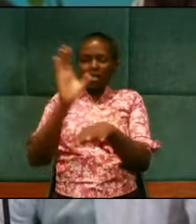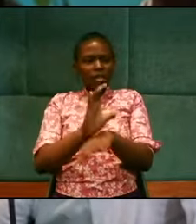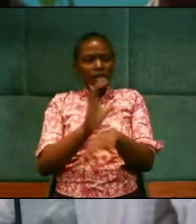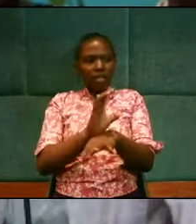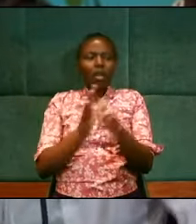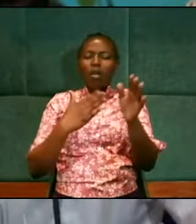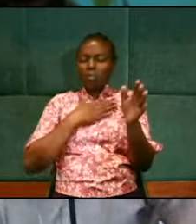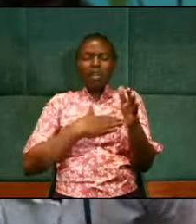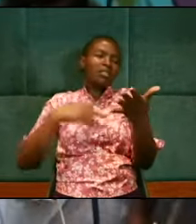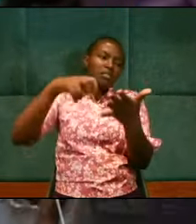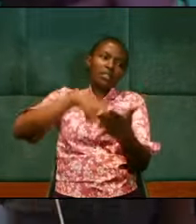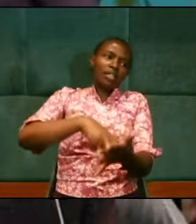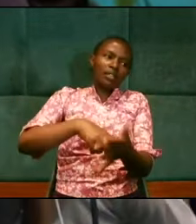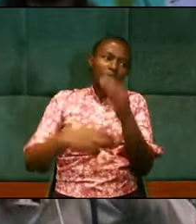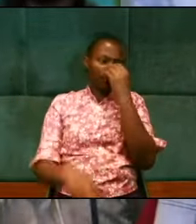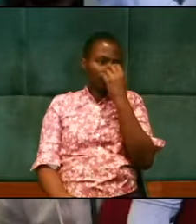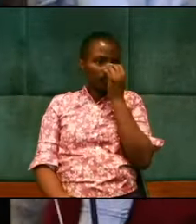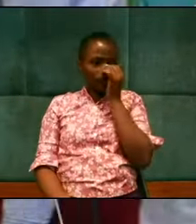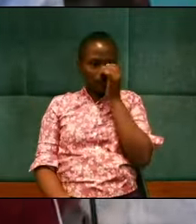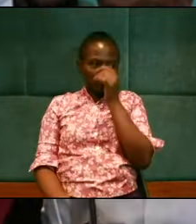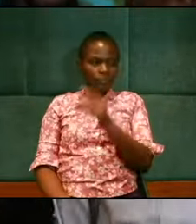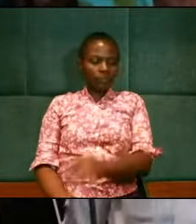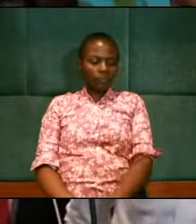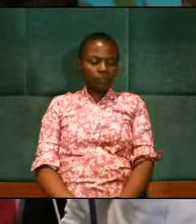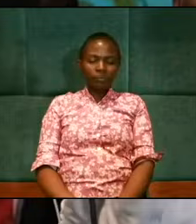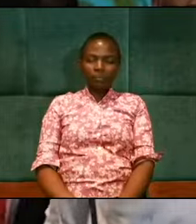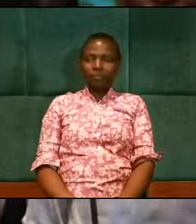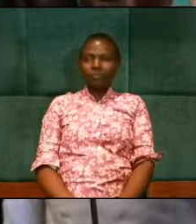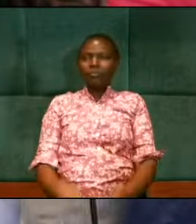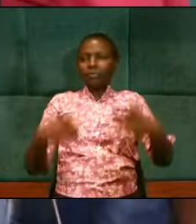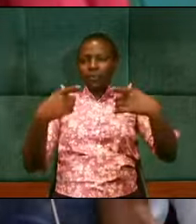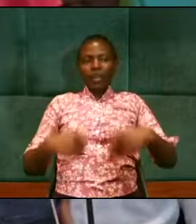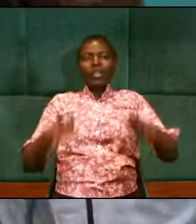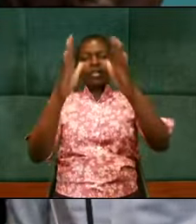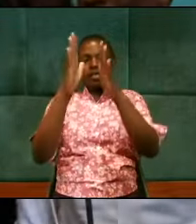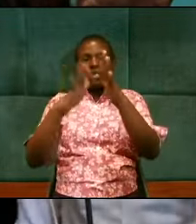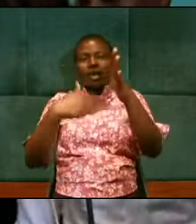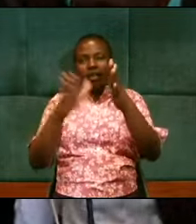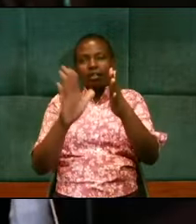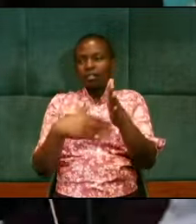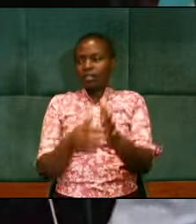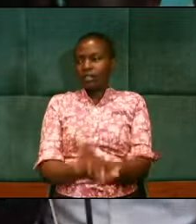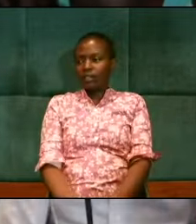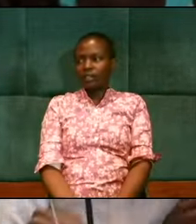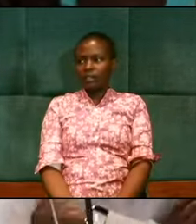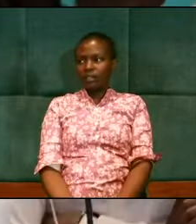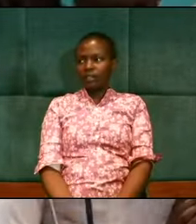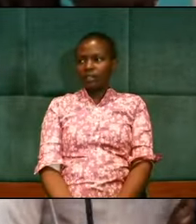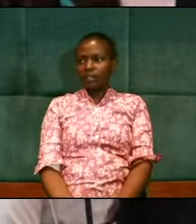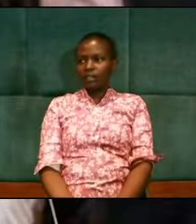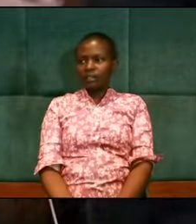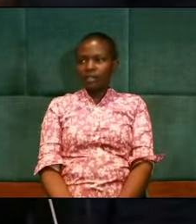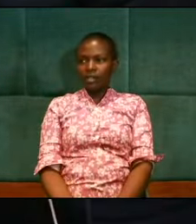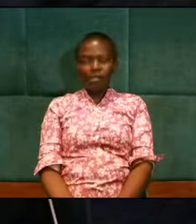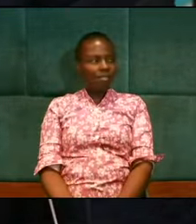Please, can we sing the song, It Is Well, It Is Well, just the first stanza. And I want the musicians with the best